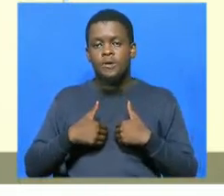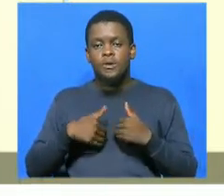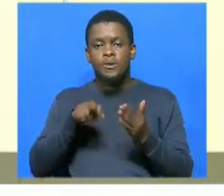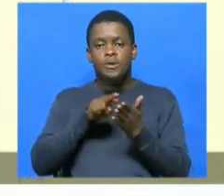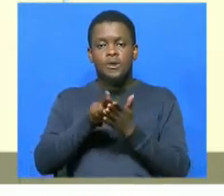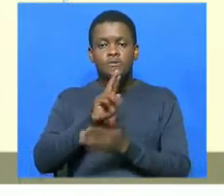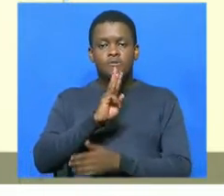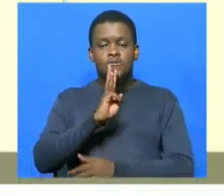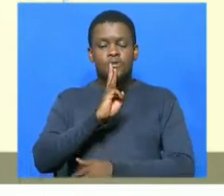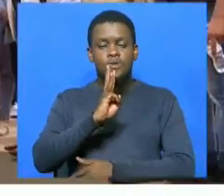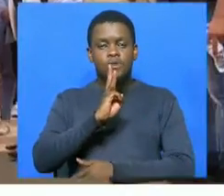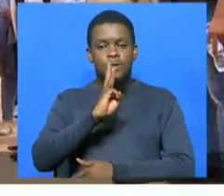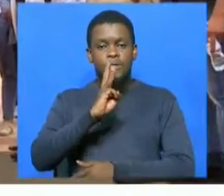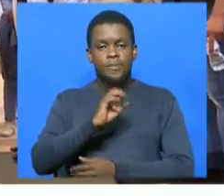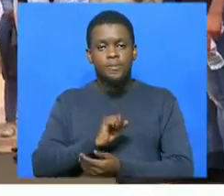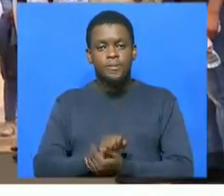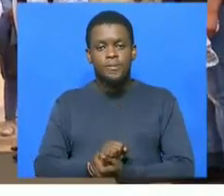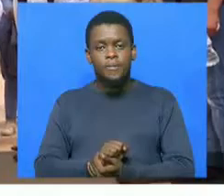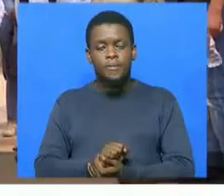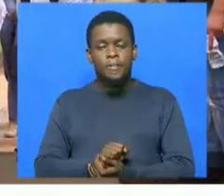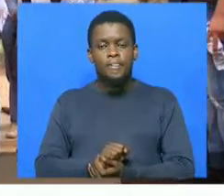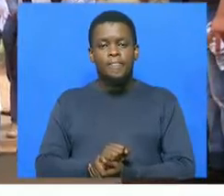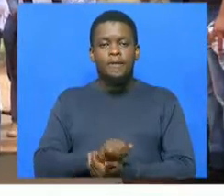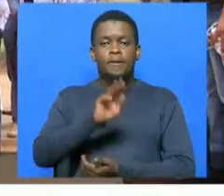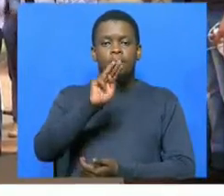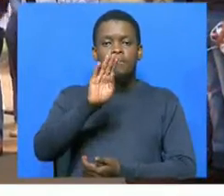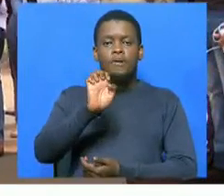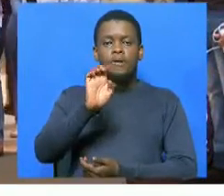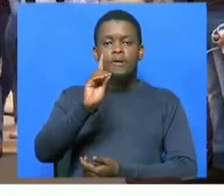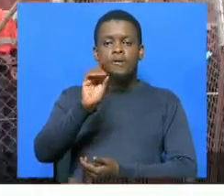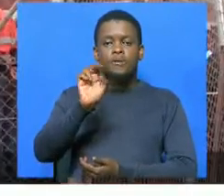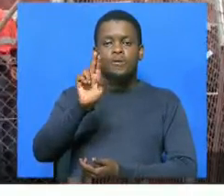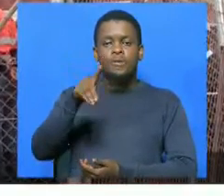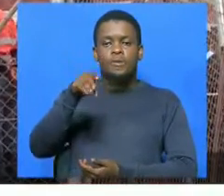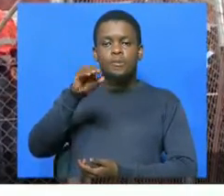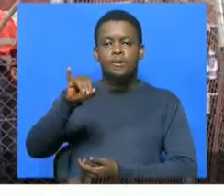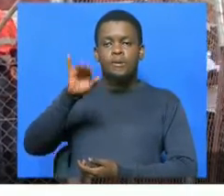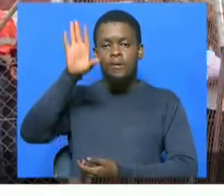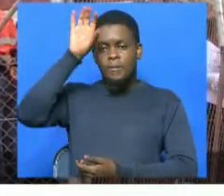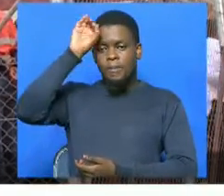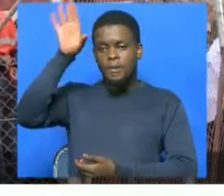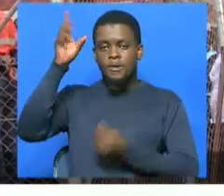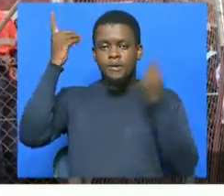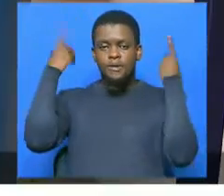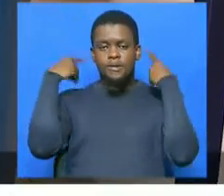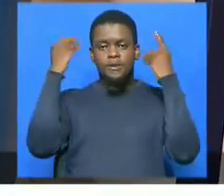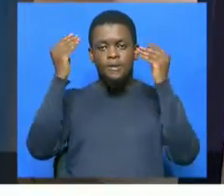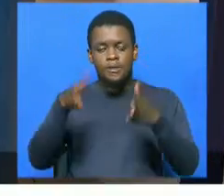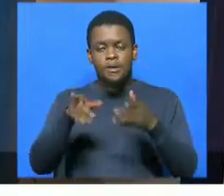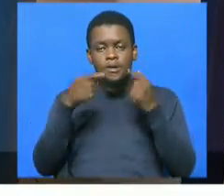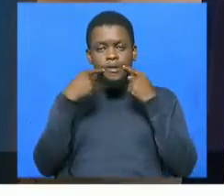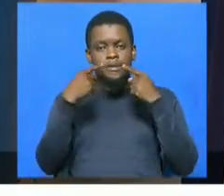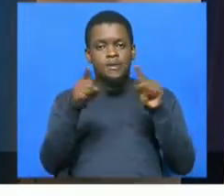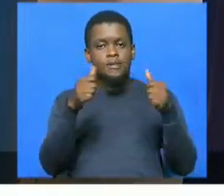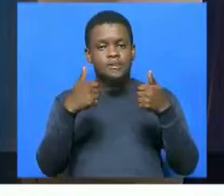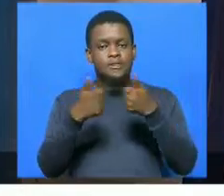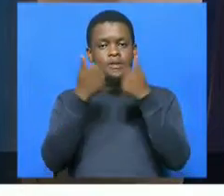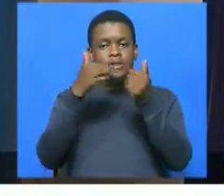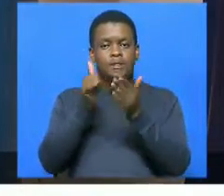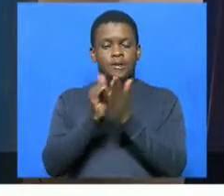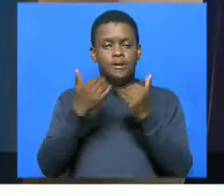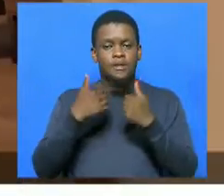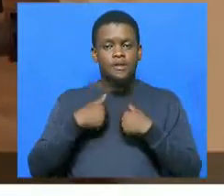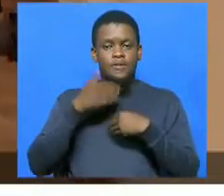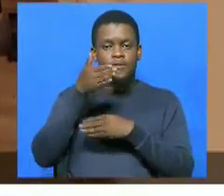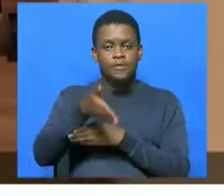water. Medupi Mining Services Director Mr. Phatsimo mentioned some challenges they encountered during drilling, which